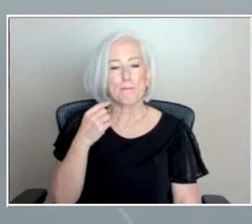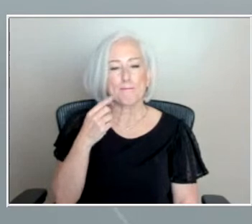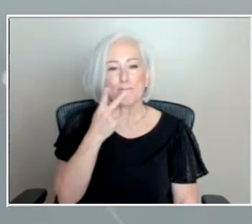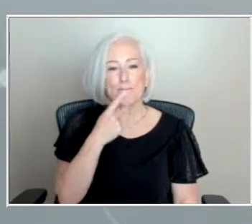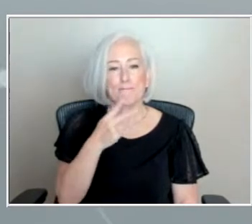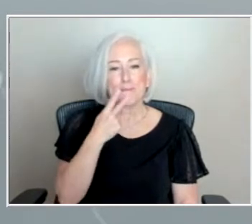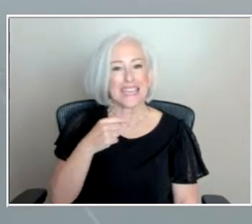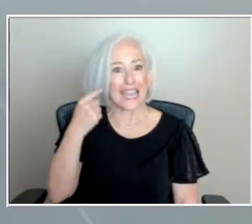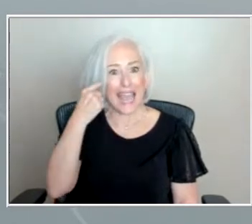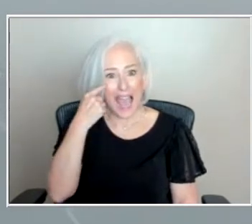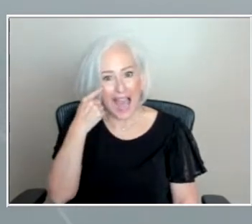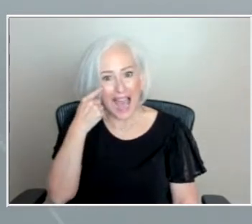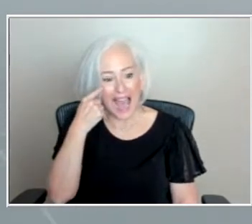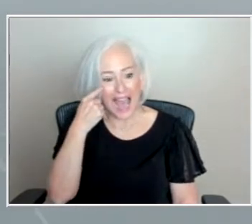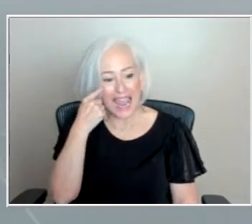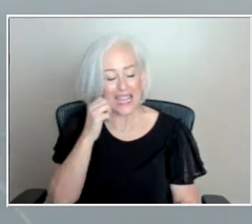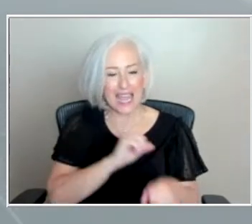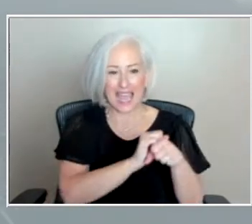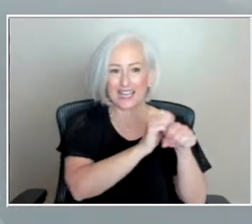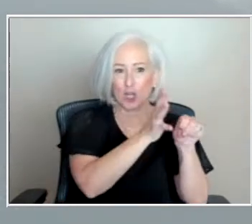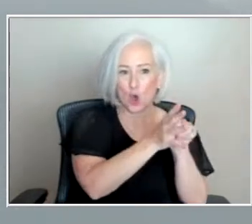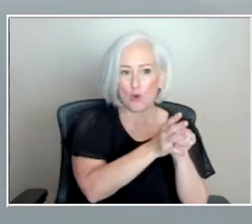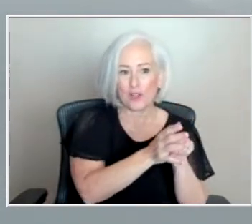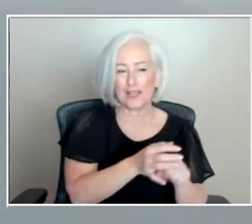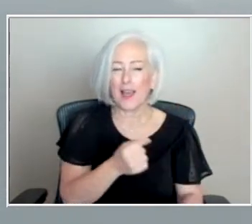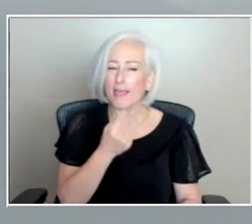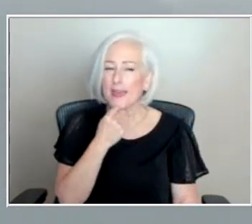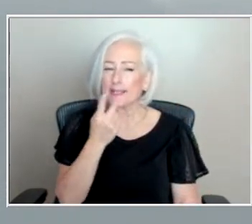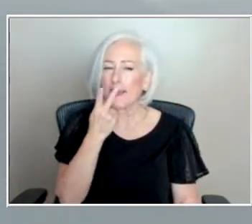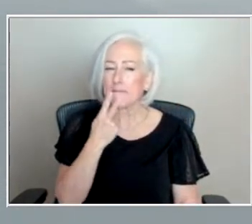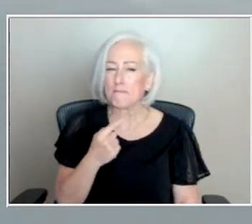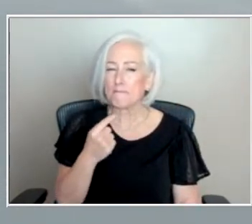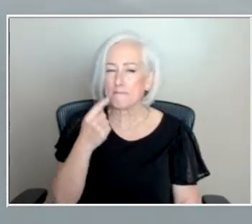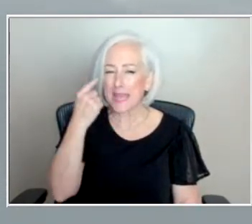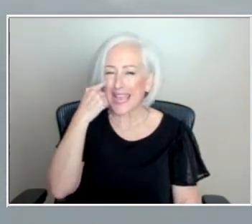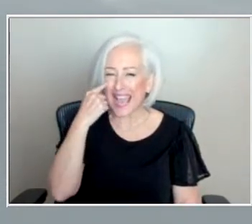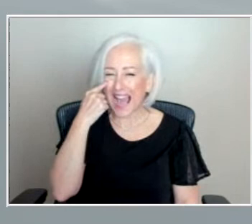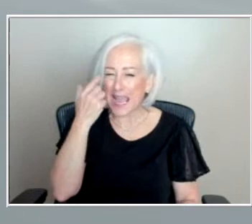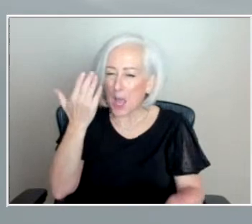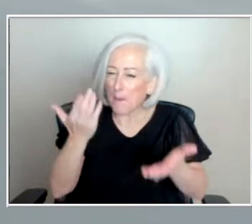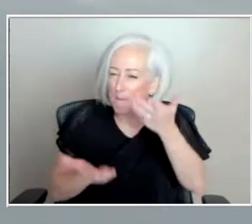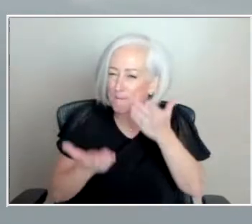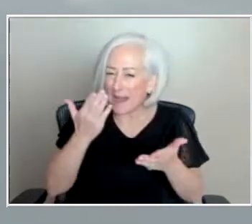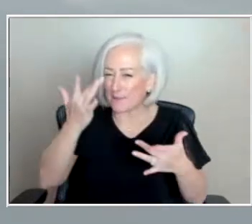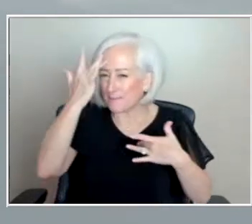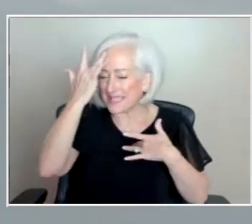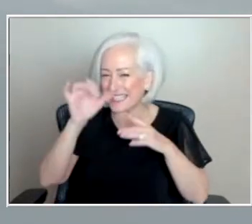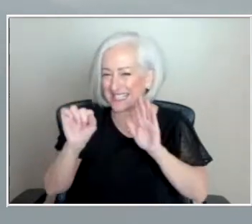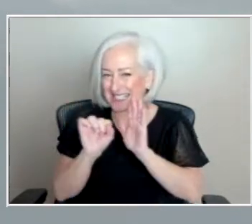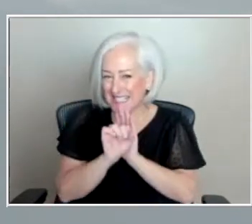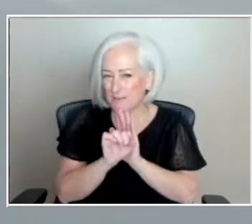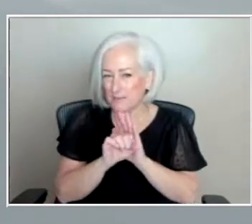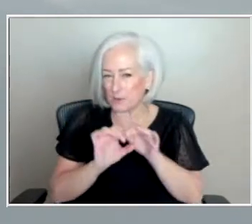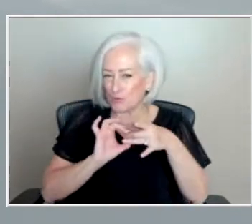eye might, and we say might be a COVID symptom. Is there really any evidence of this? What does it mean? Does it matter?